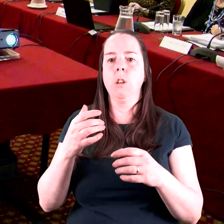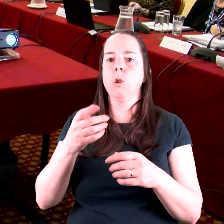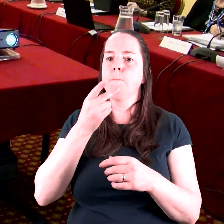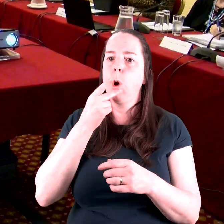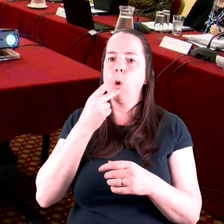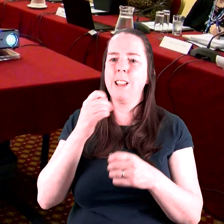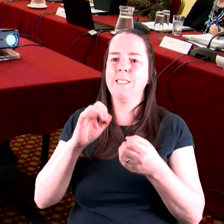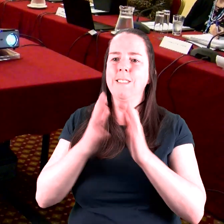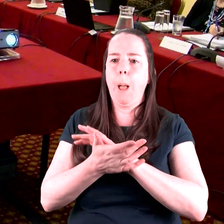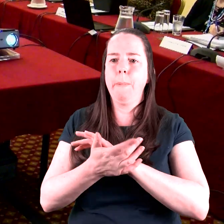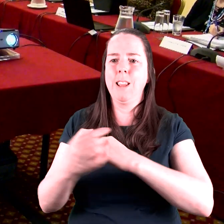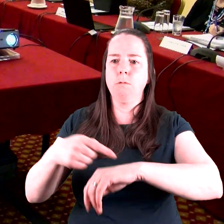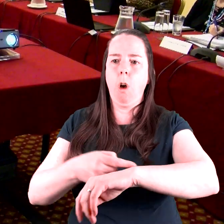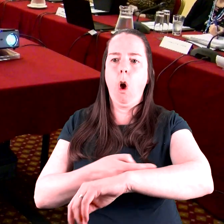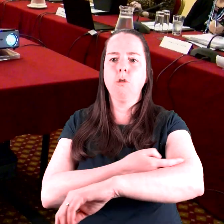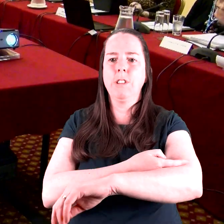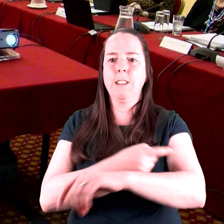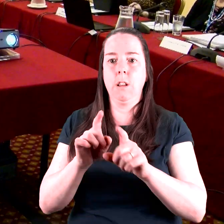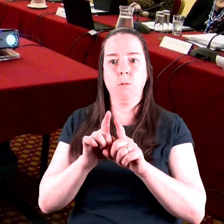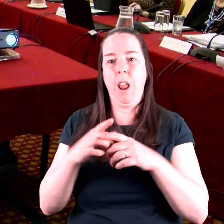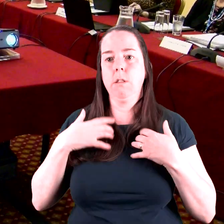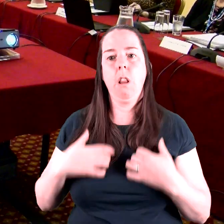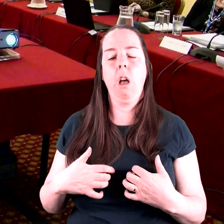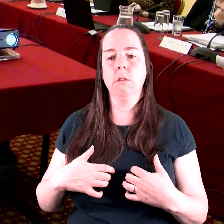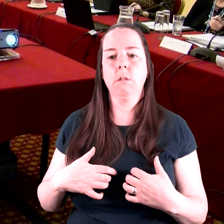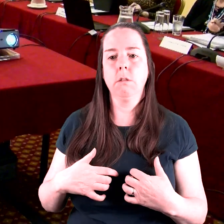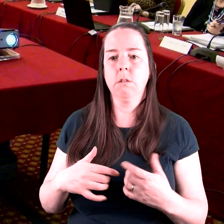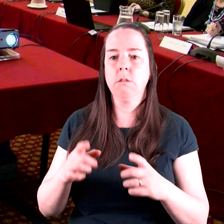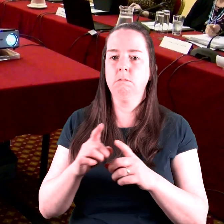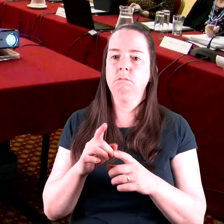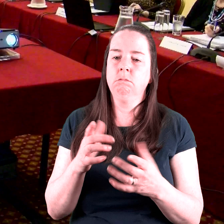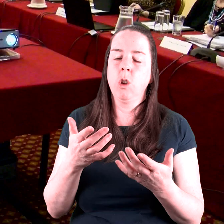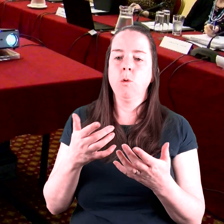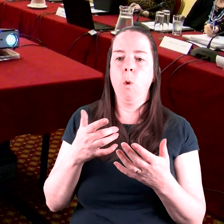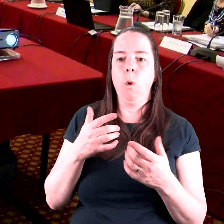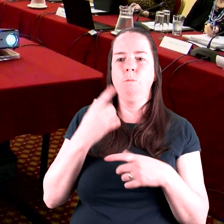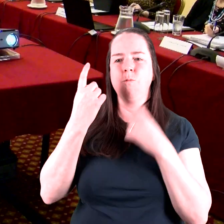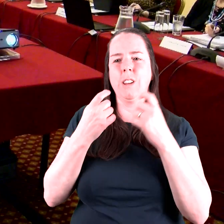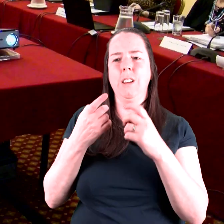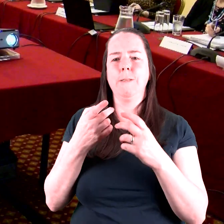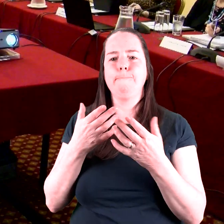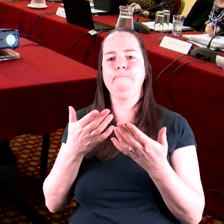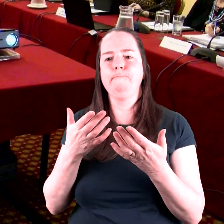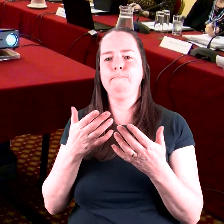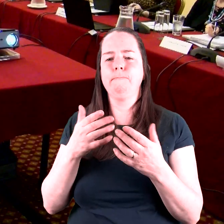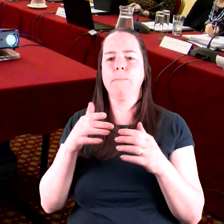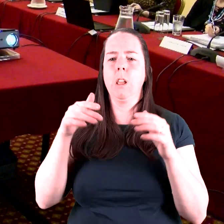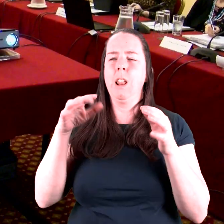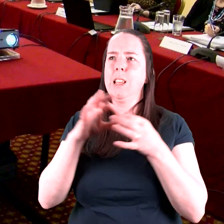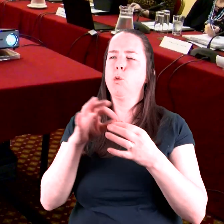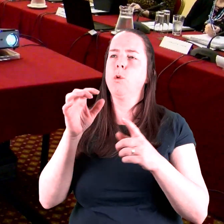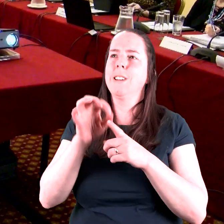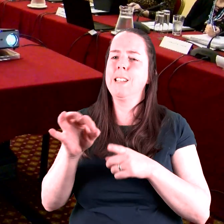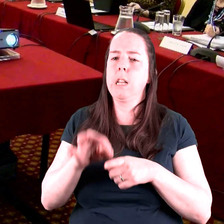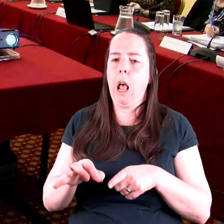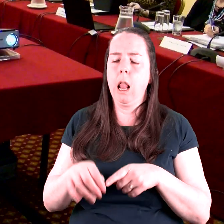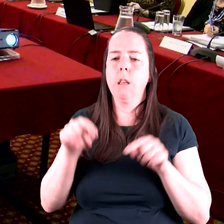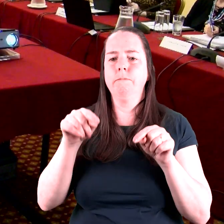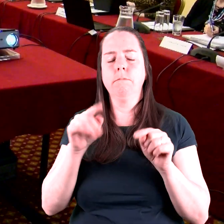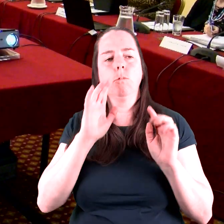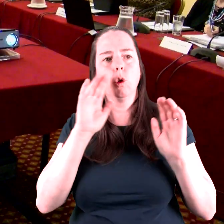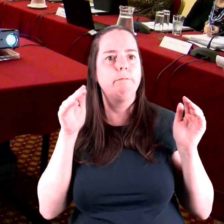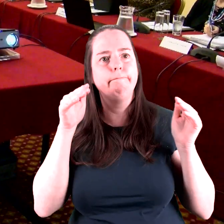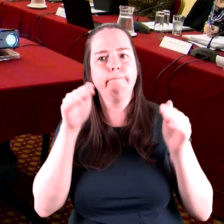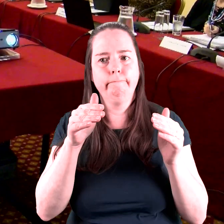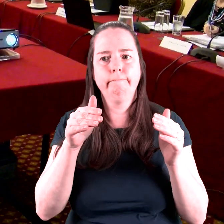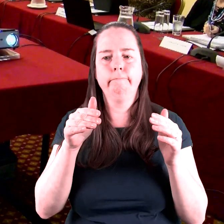but smoking is as damaging to your arteries as it is to your lungs. And so I wondered if we could, in terms of the detail, just